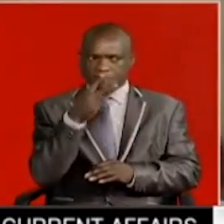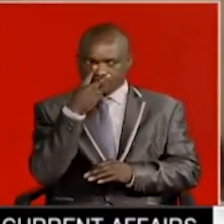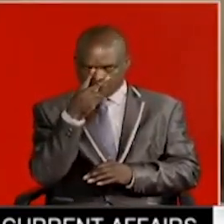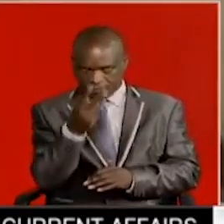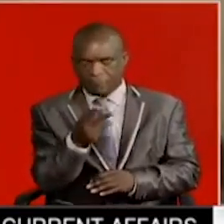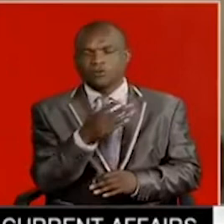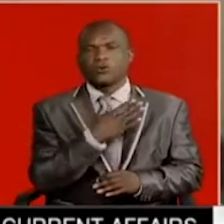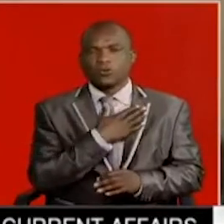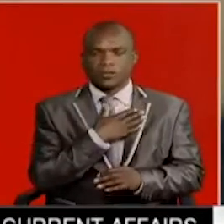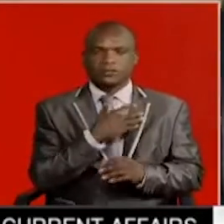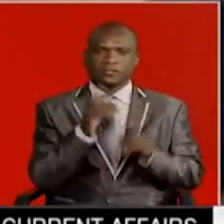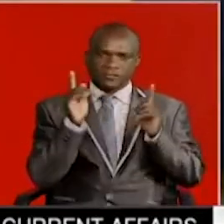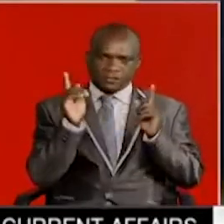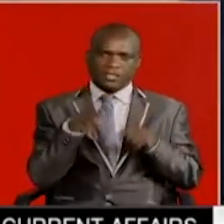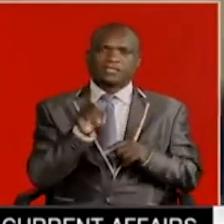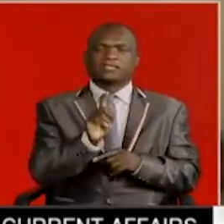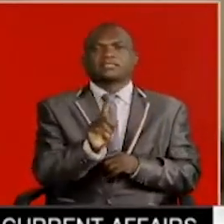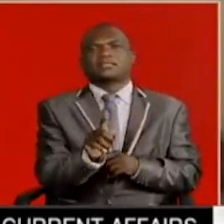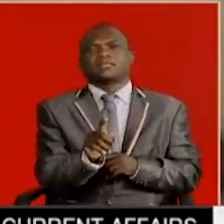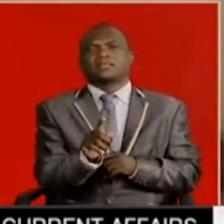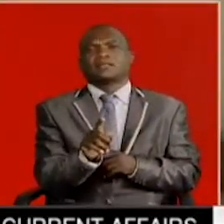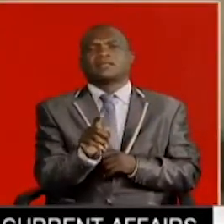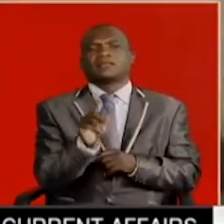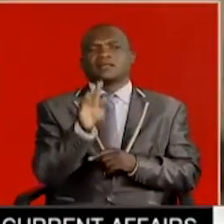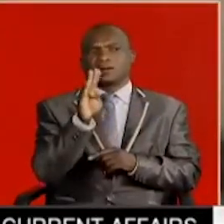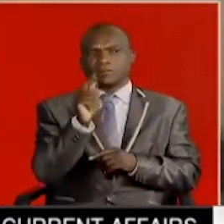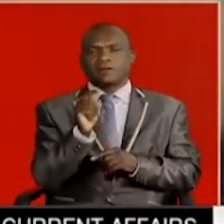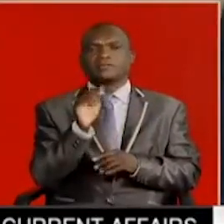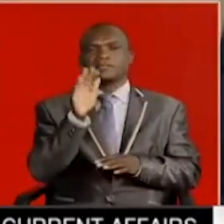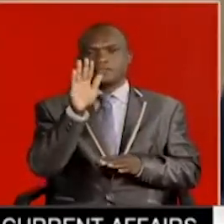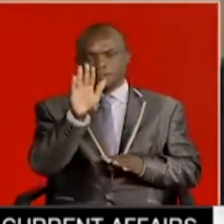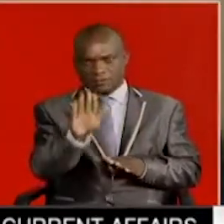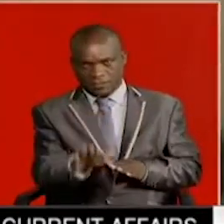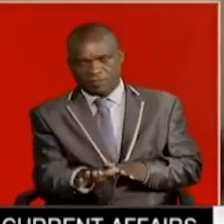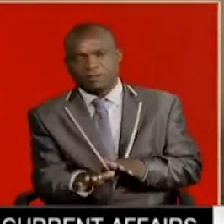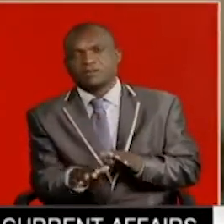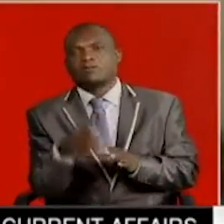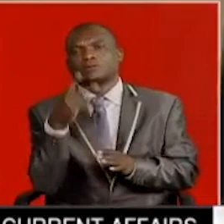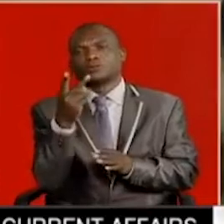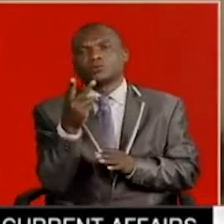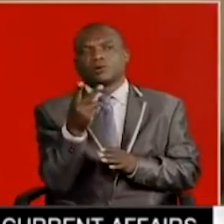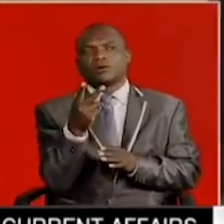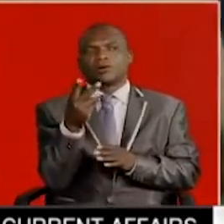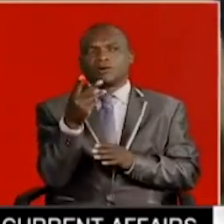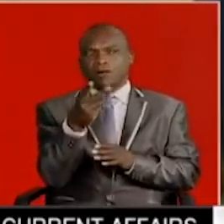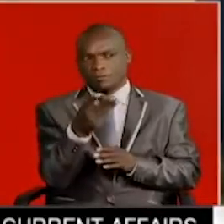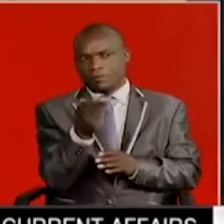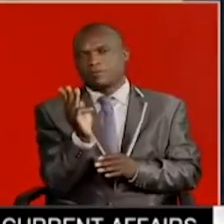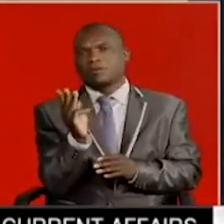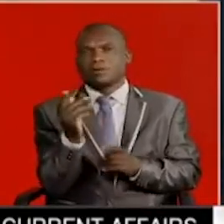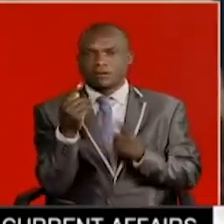gained. But as we go into the next stage, our people will then gain, and so the number of